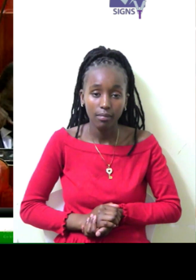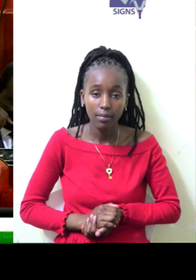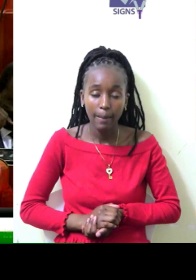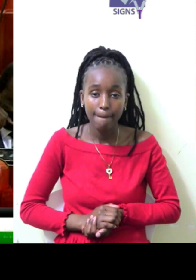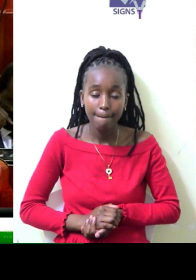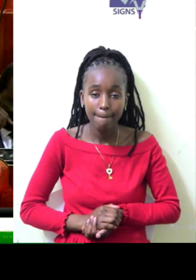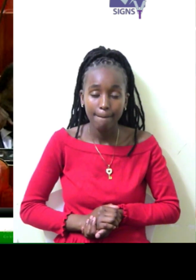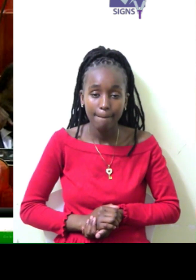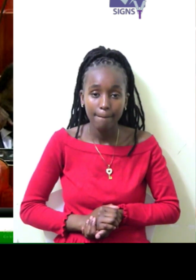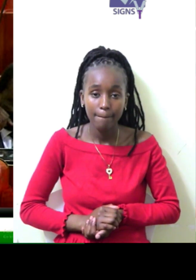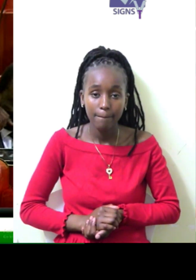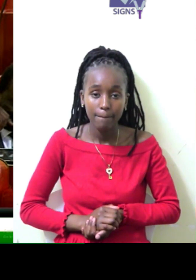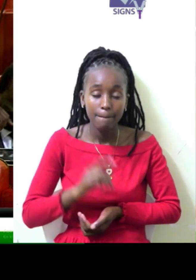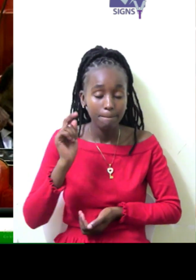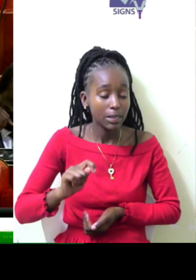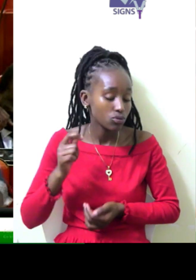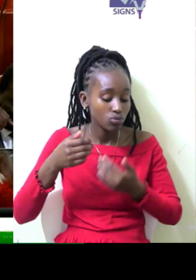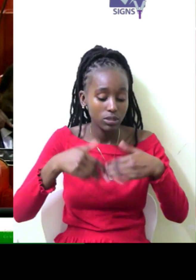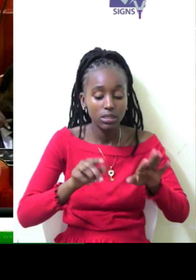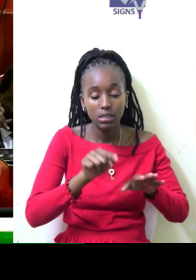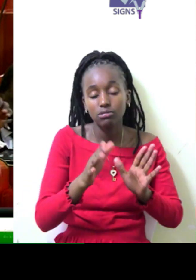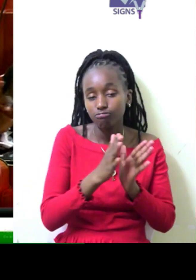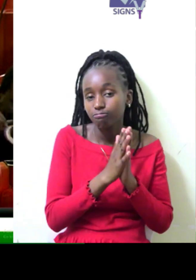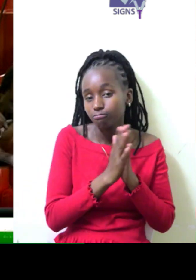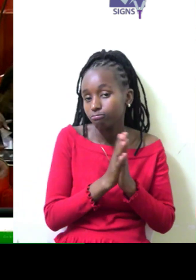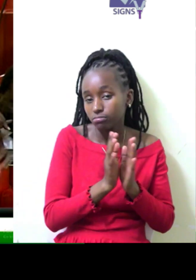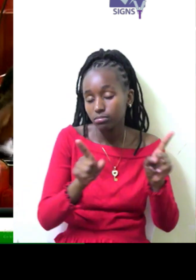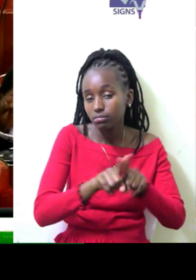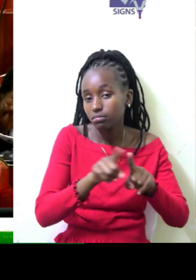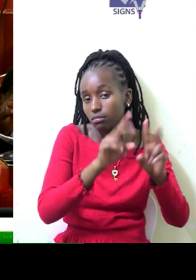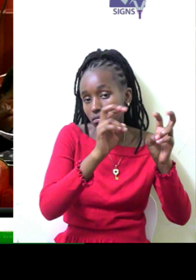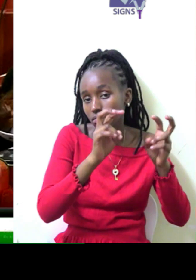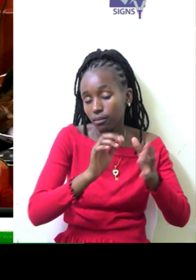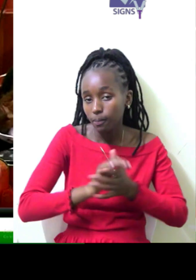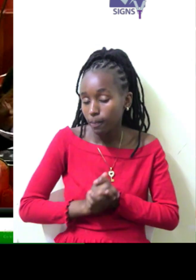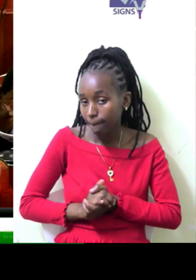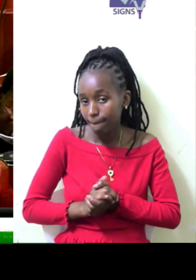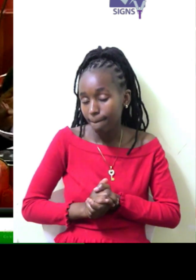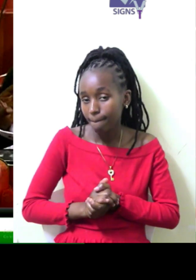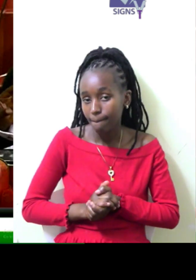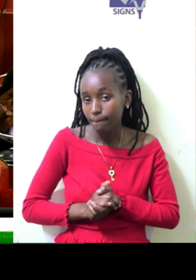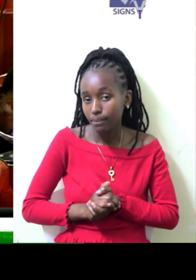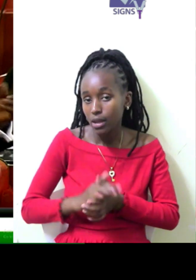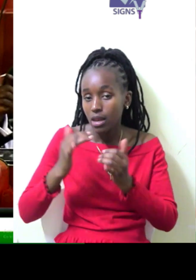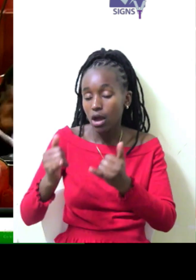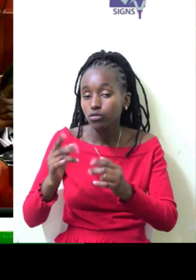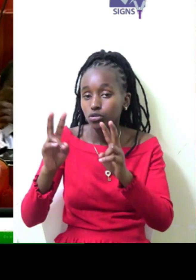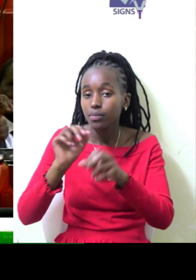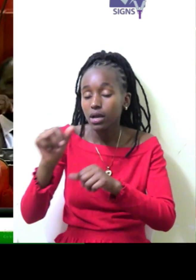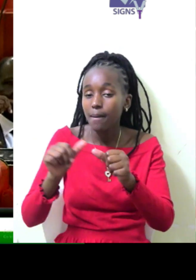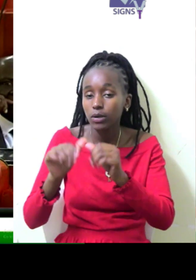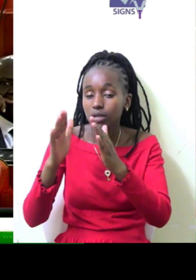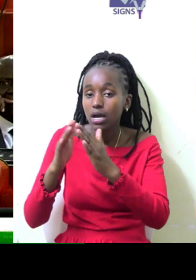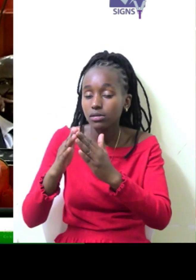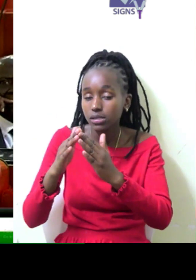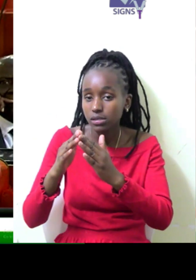worst leave it where it's it. Honorable Speaker, on the housing levy, Honorable Otiende brought the element of it being a